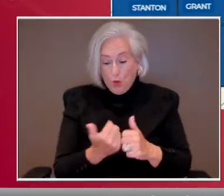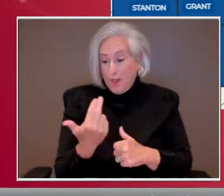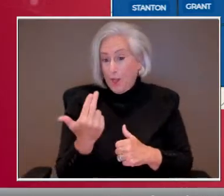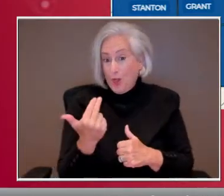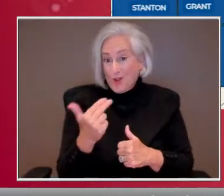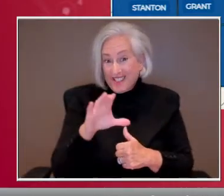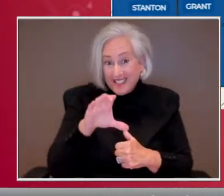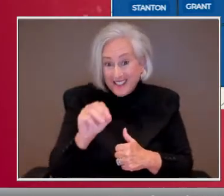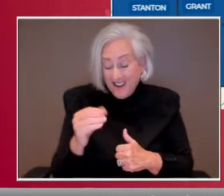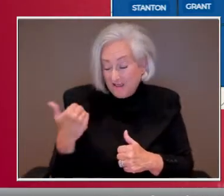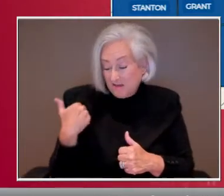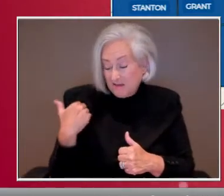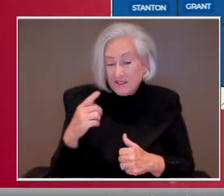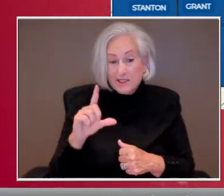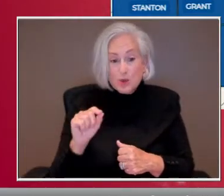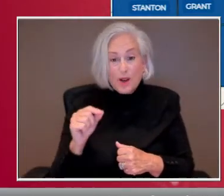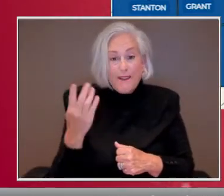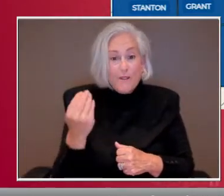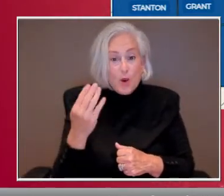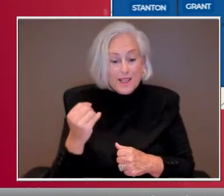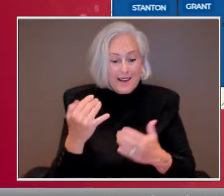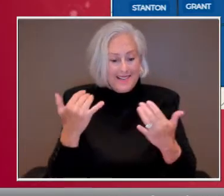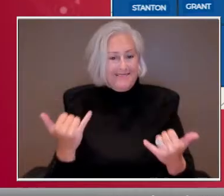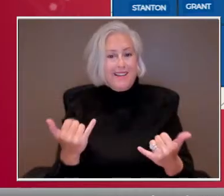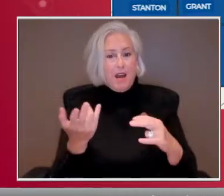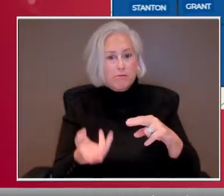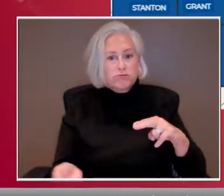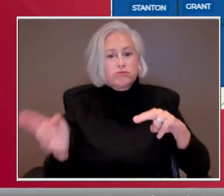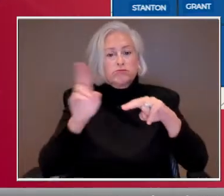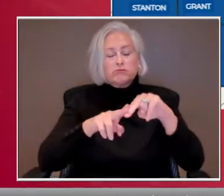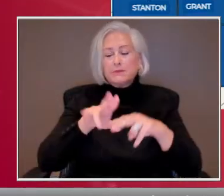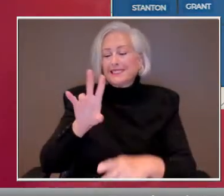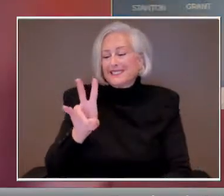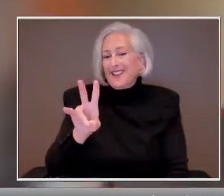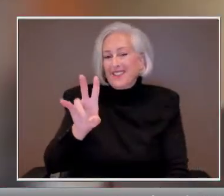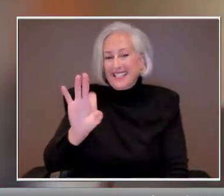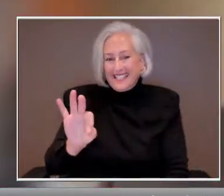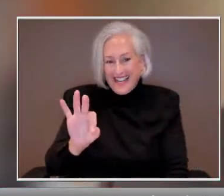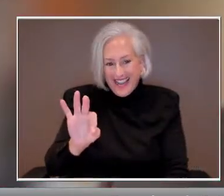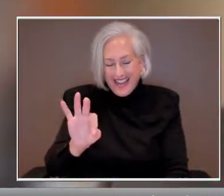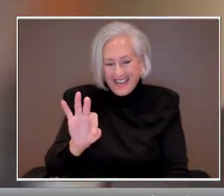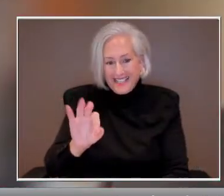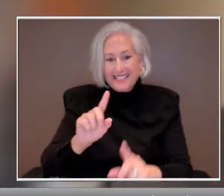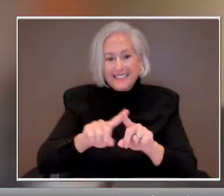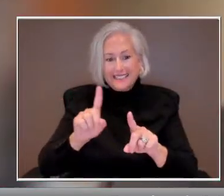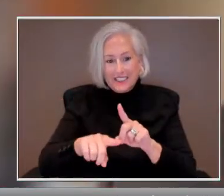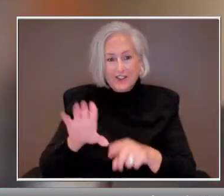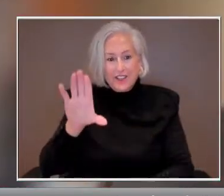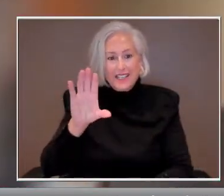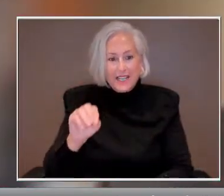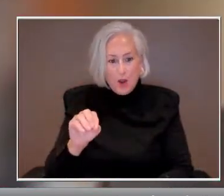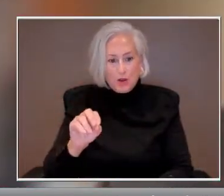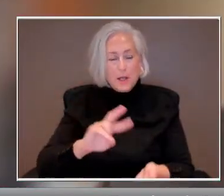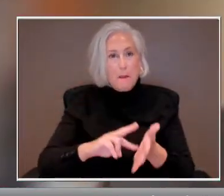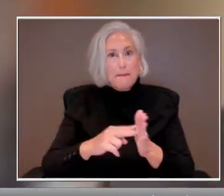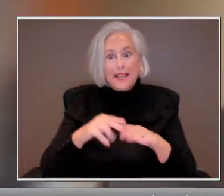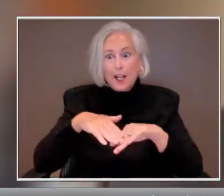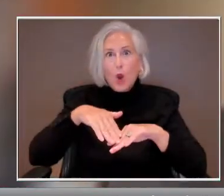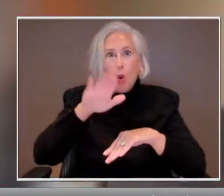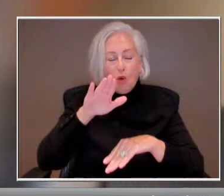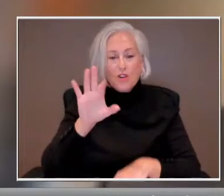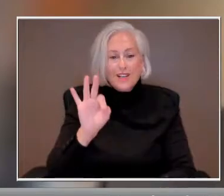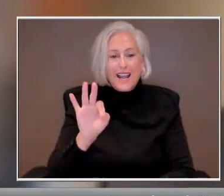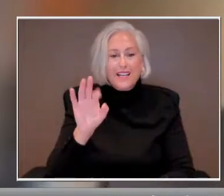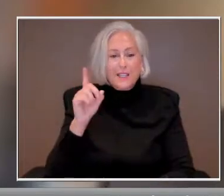and we're up to 79 counties now, over 91 different entities that participate in the care collaborative